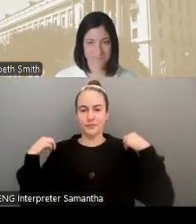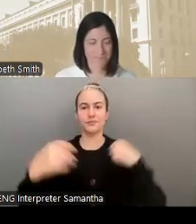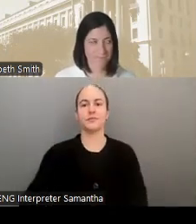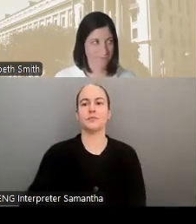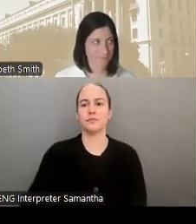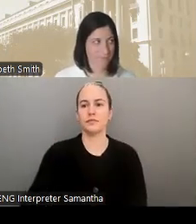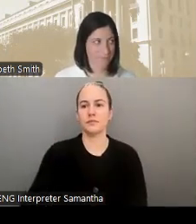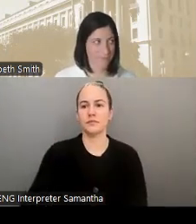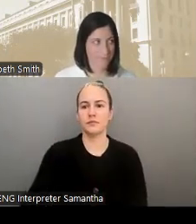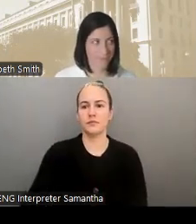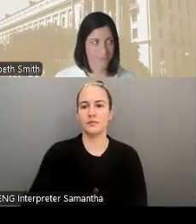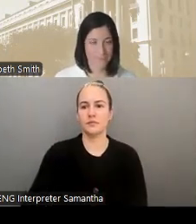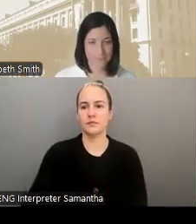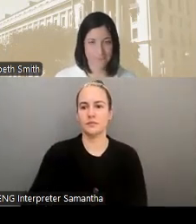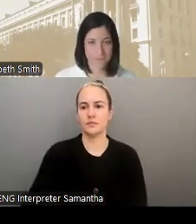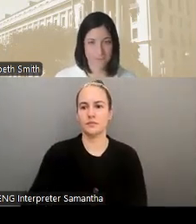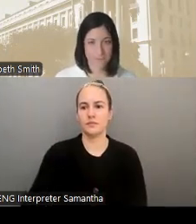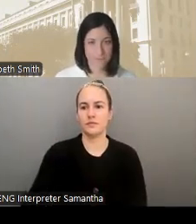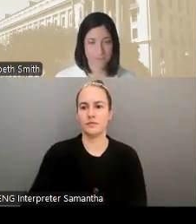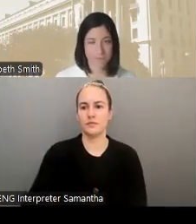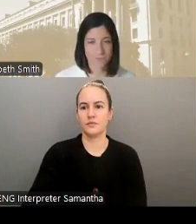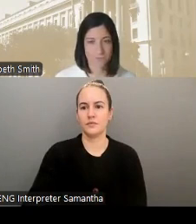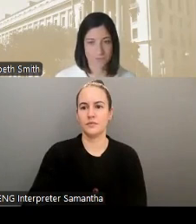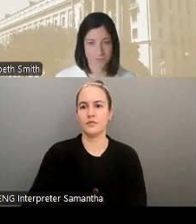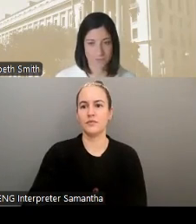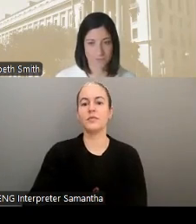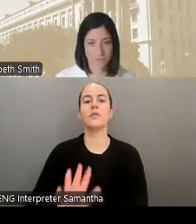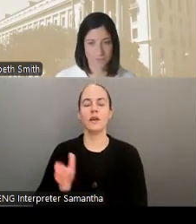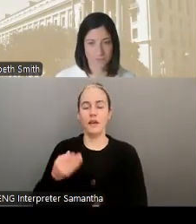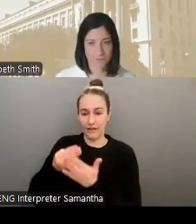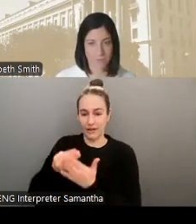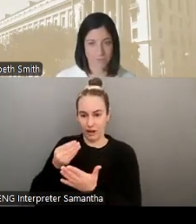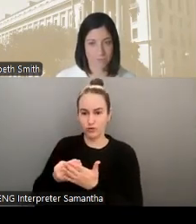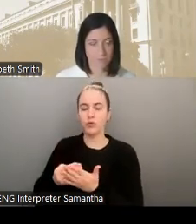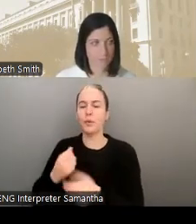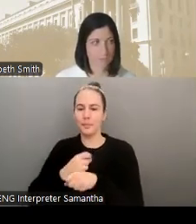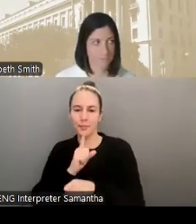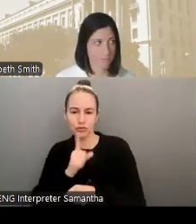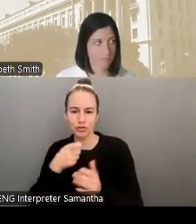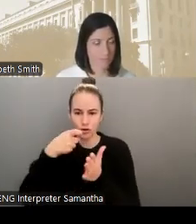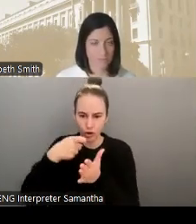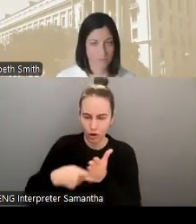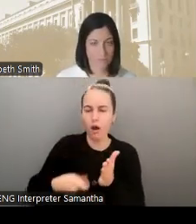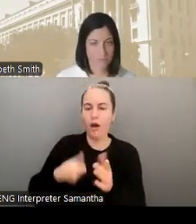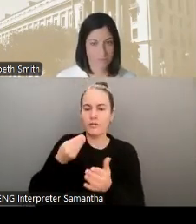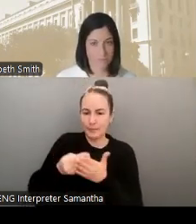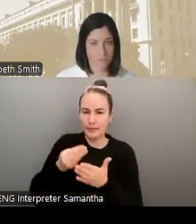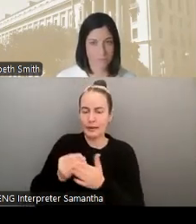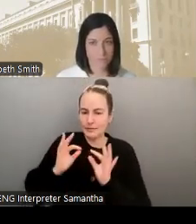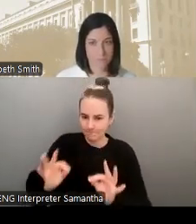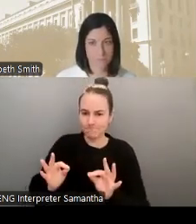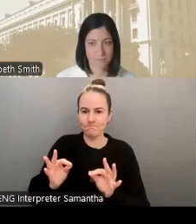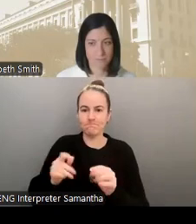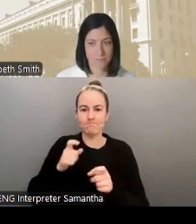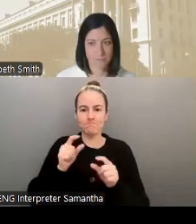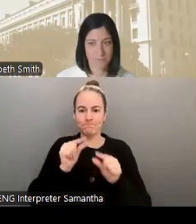review, we determine if costs charged to the award were allowable, supported, and properly allocated. Very much similar